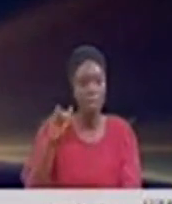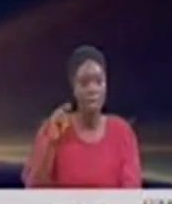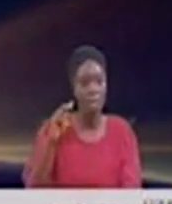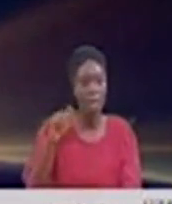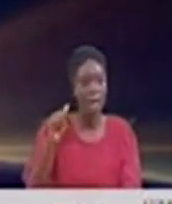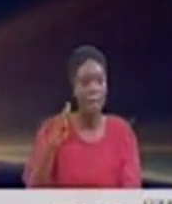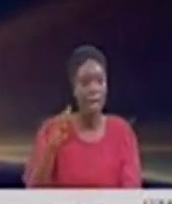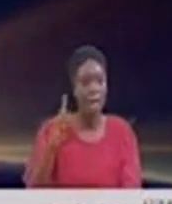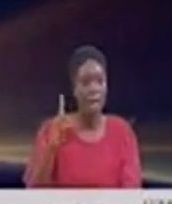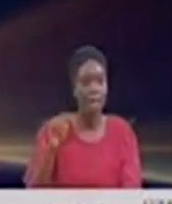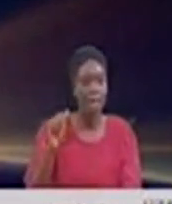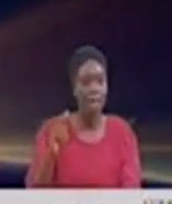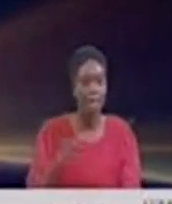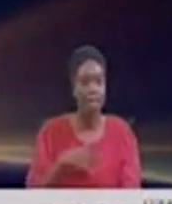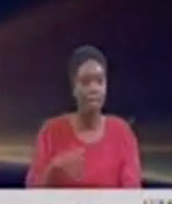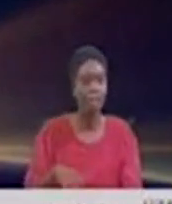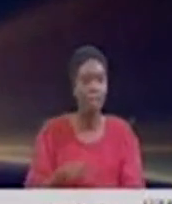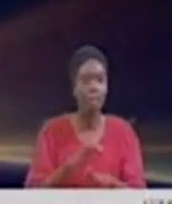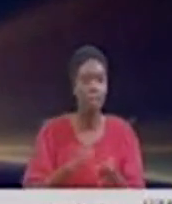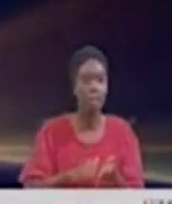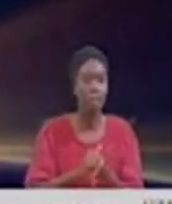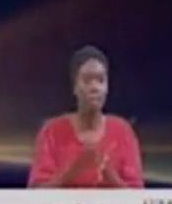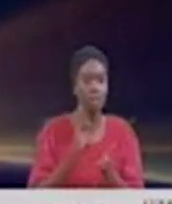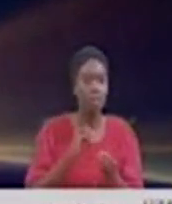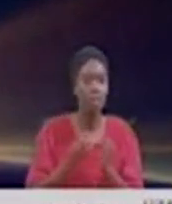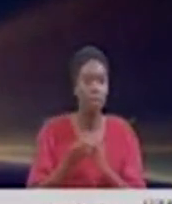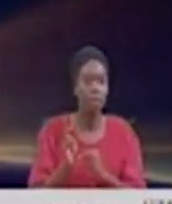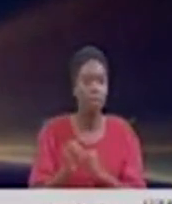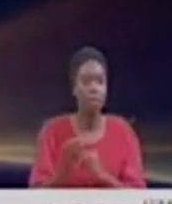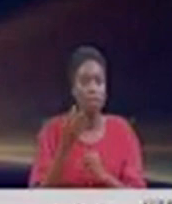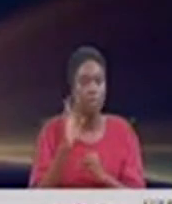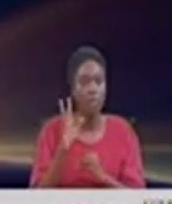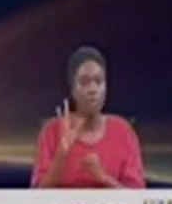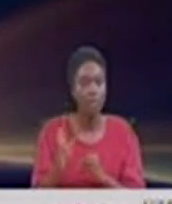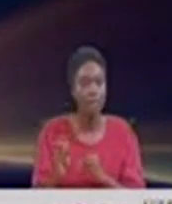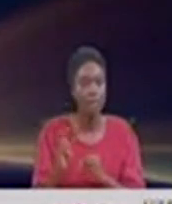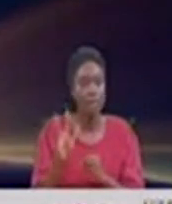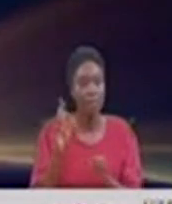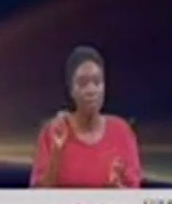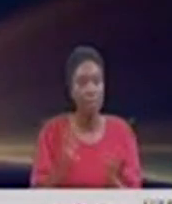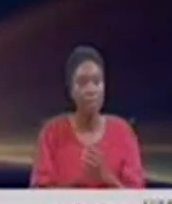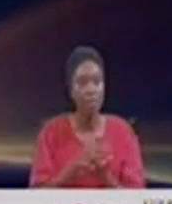Gideoni. And his host, and those that were numbered of them, were